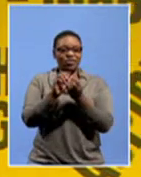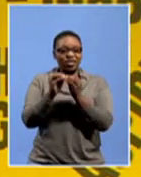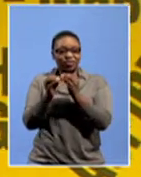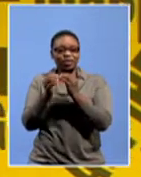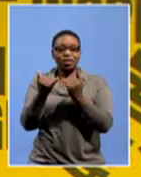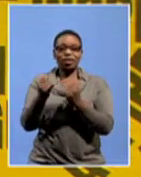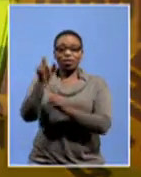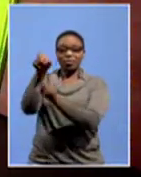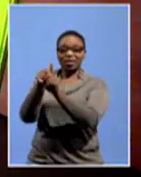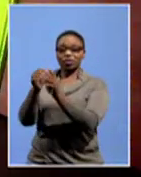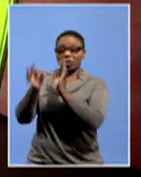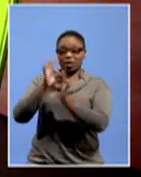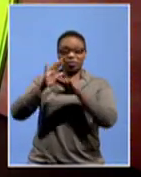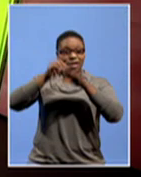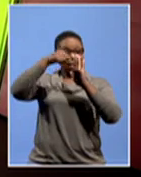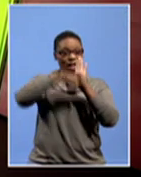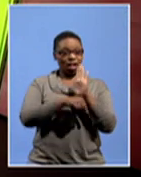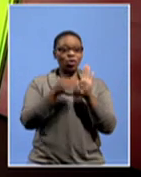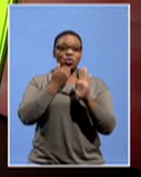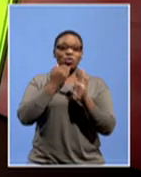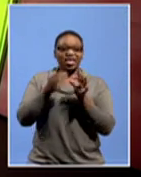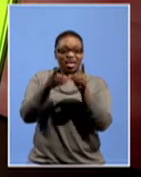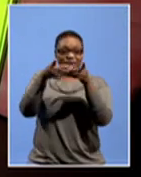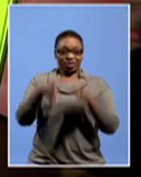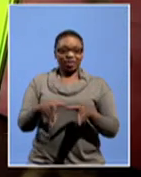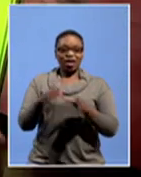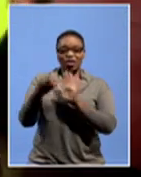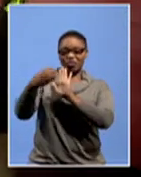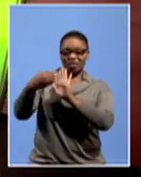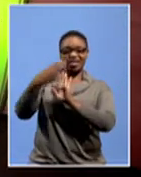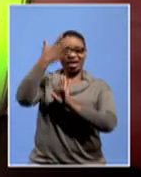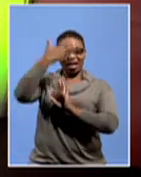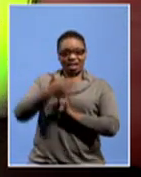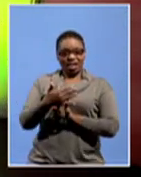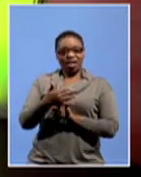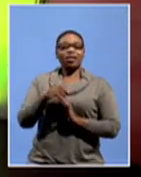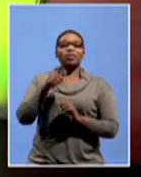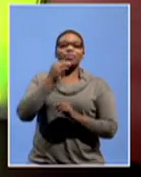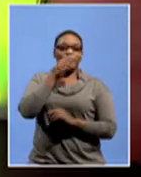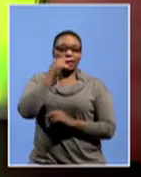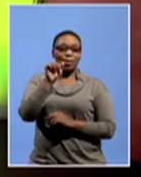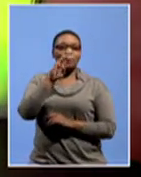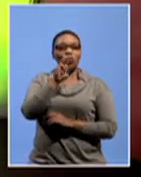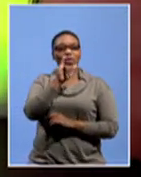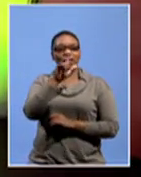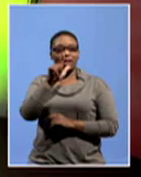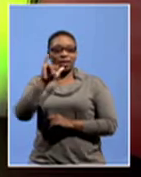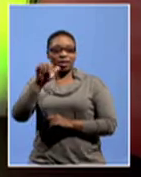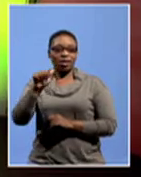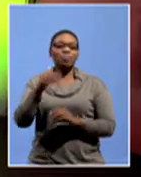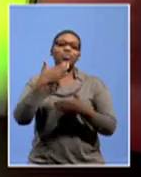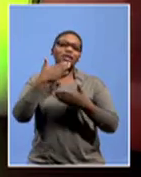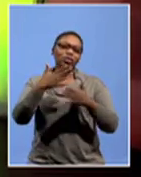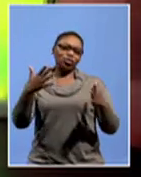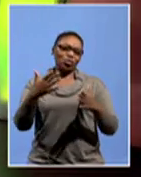now in the studio by Director of Media Monitoring Africa, William Bird. William, thank you very much for joining us and welcome to the